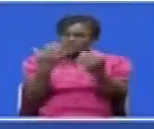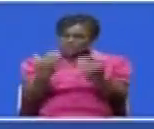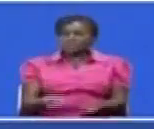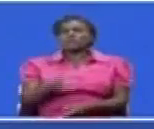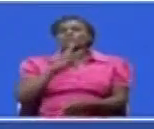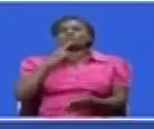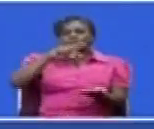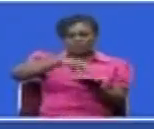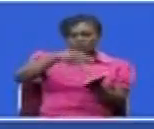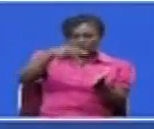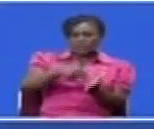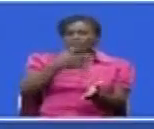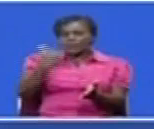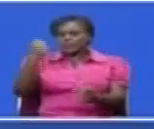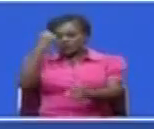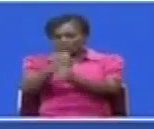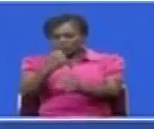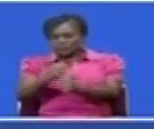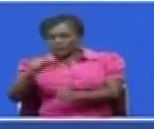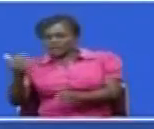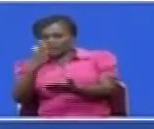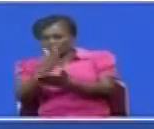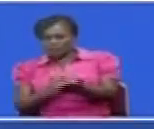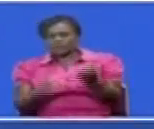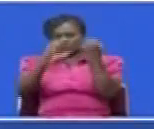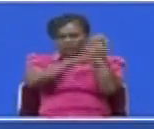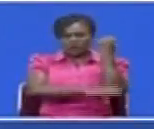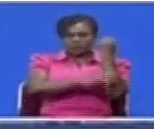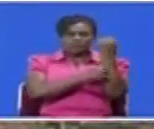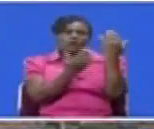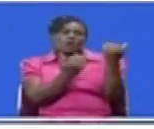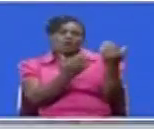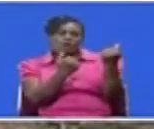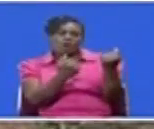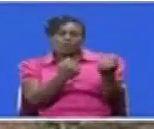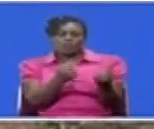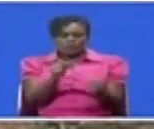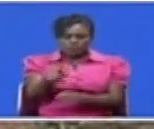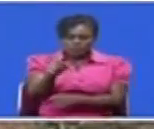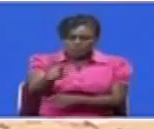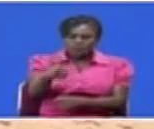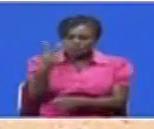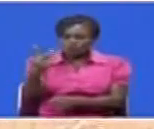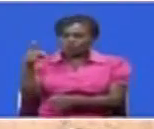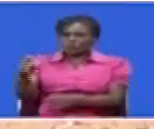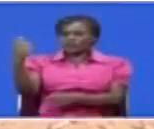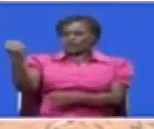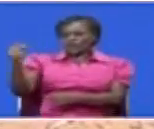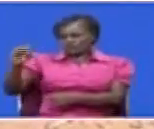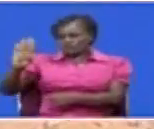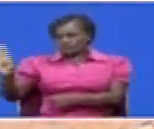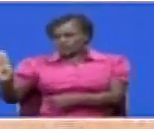The program will soon spread its operations to other parts of the country with the hope of planting at least 2.5 billion trees countrywide. Just